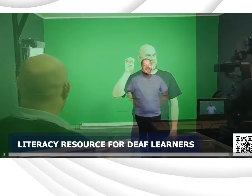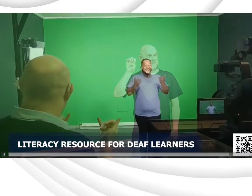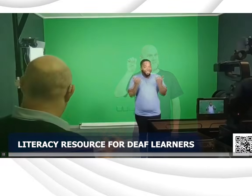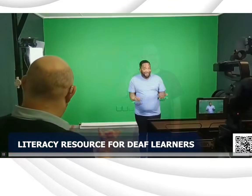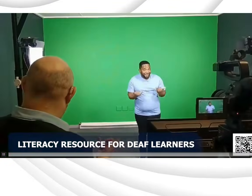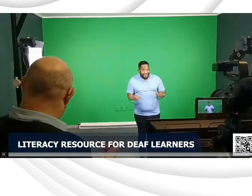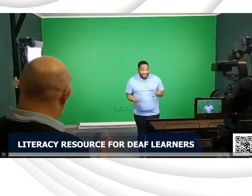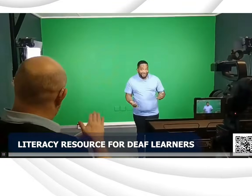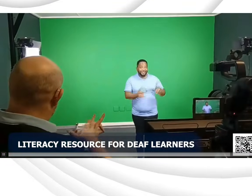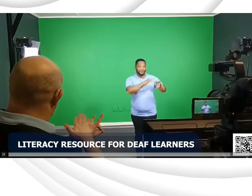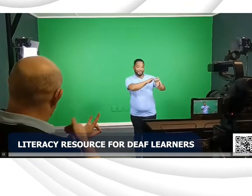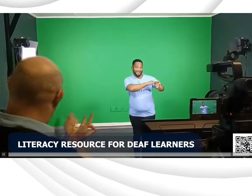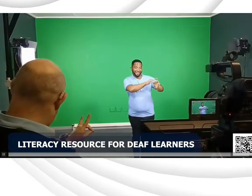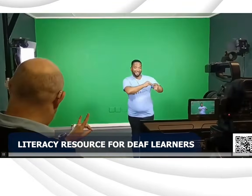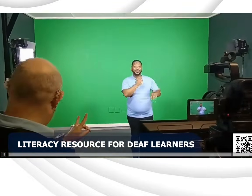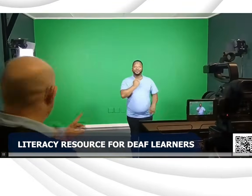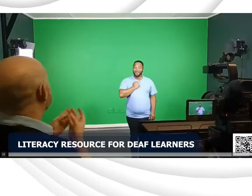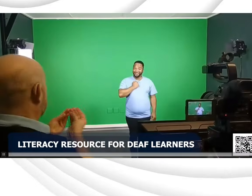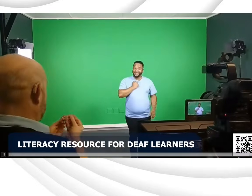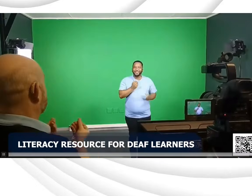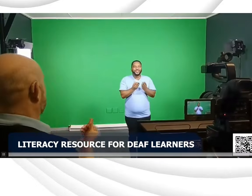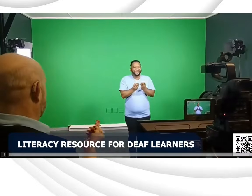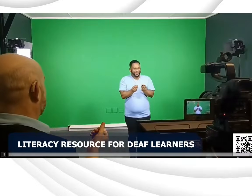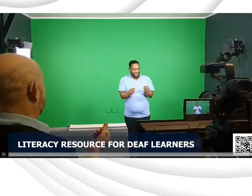Tummy tuck.